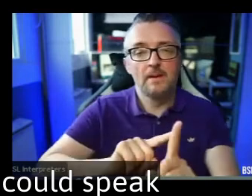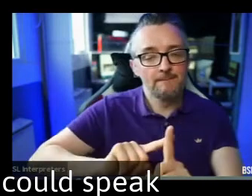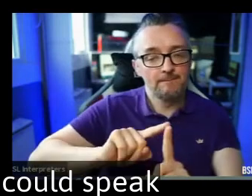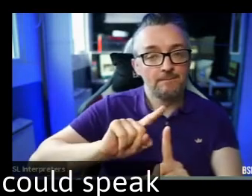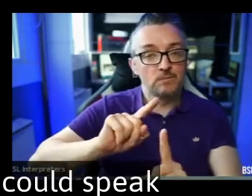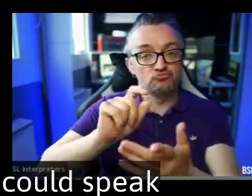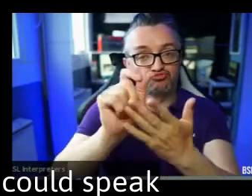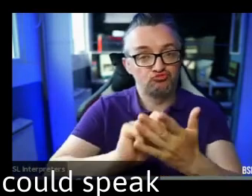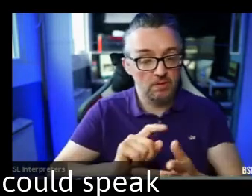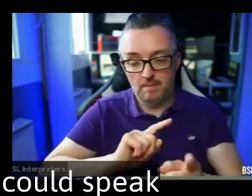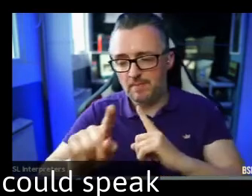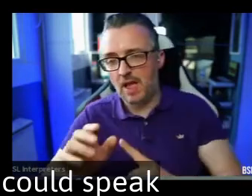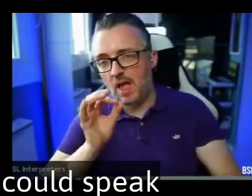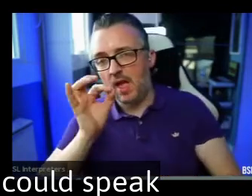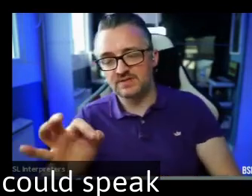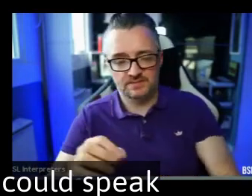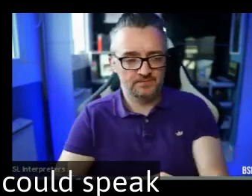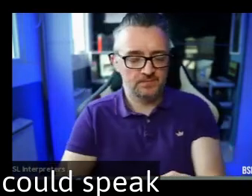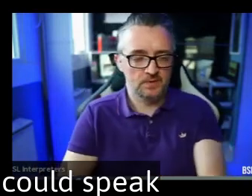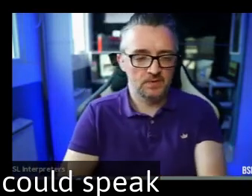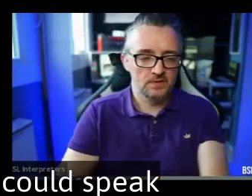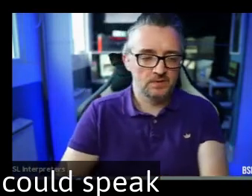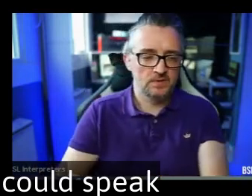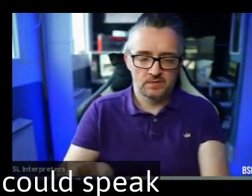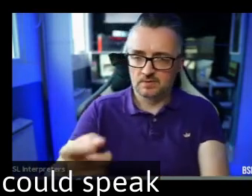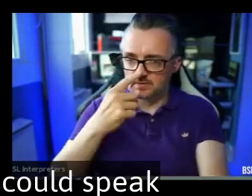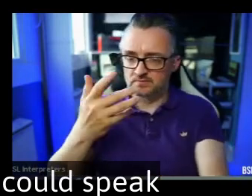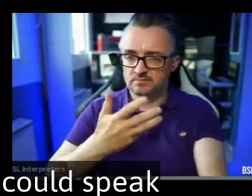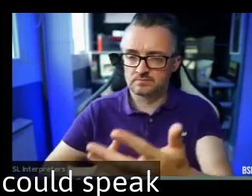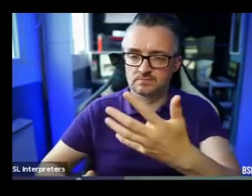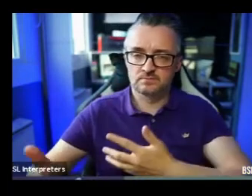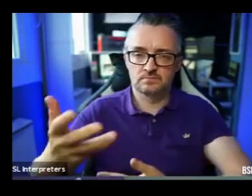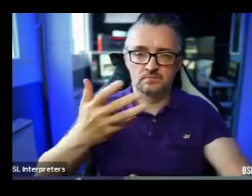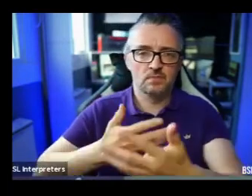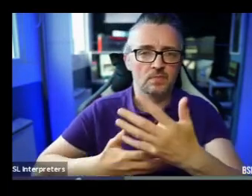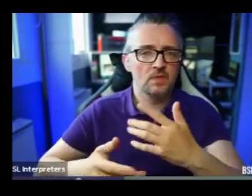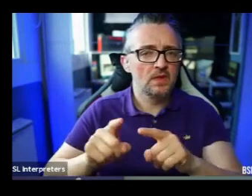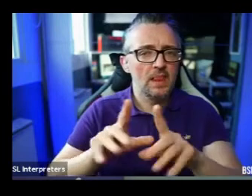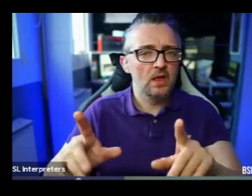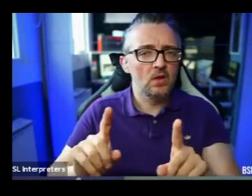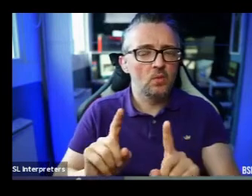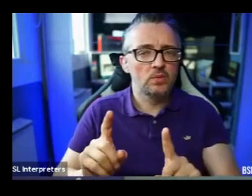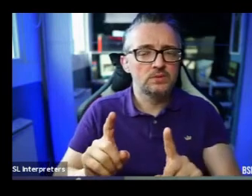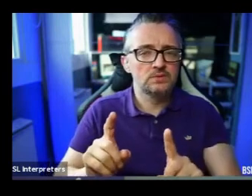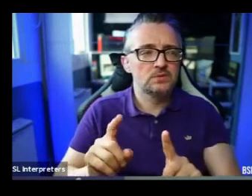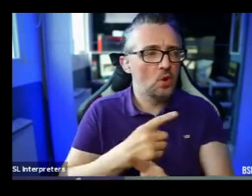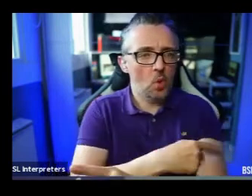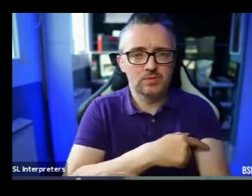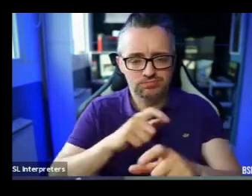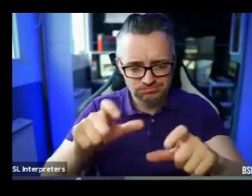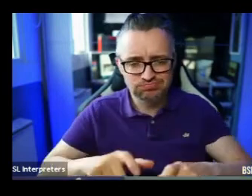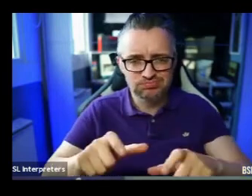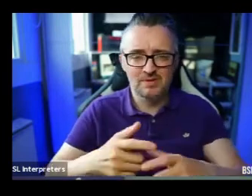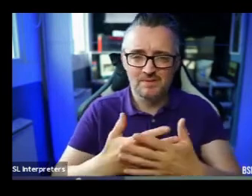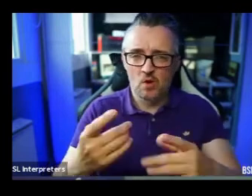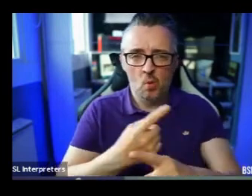the journalist went back in and she said to her, tell me, what is it like? What has it